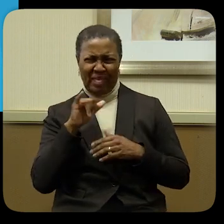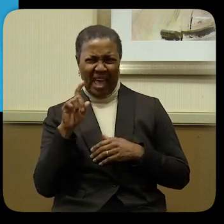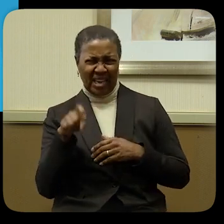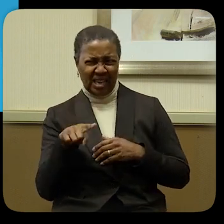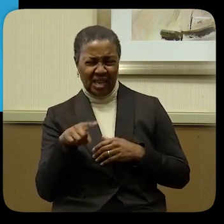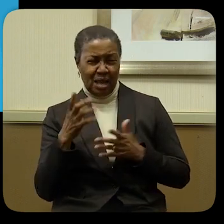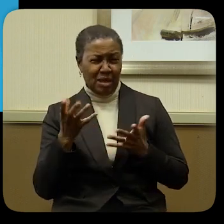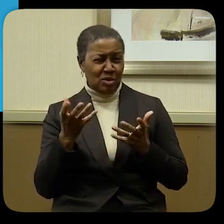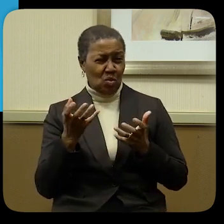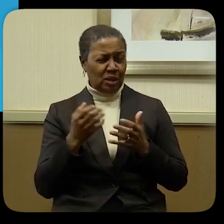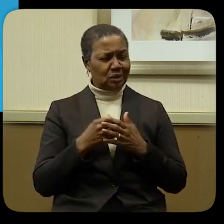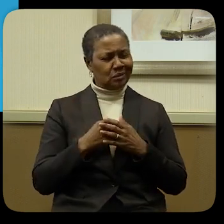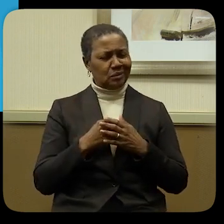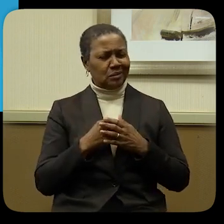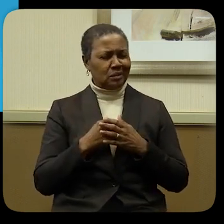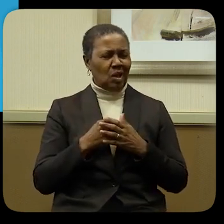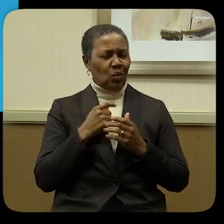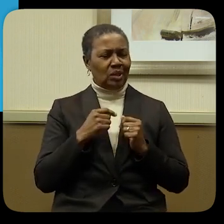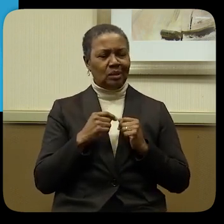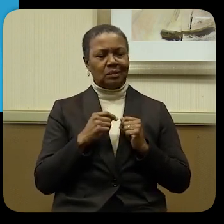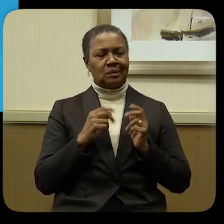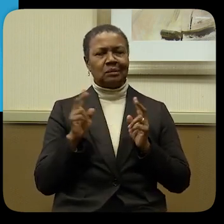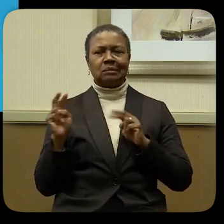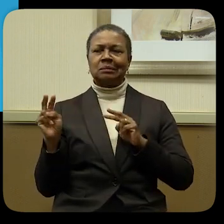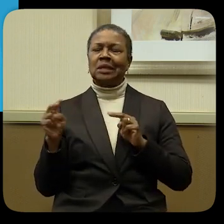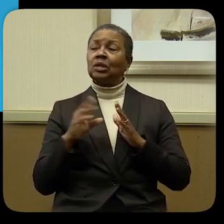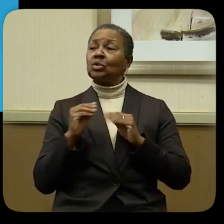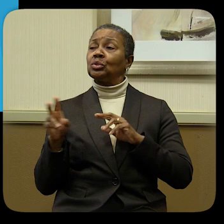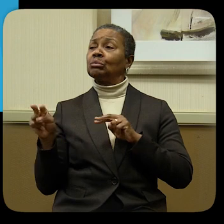that you may want to, when you're looking around your